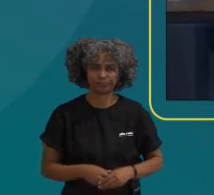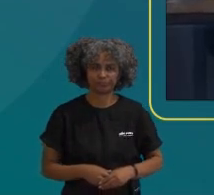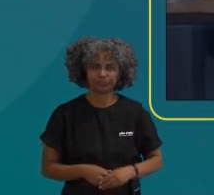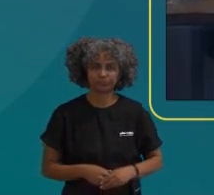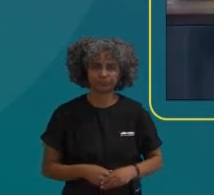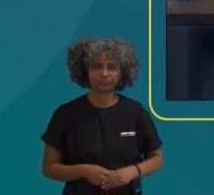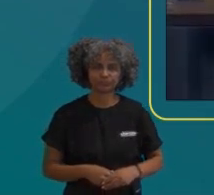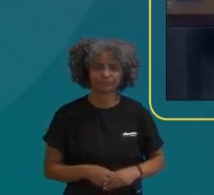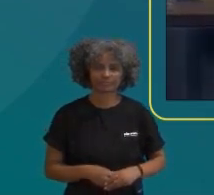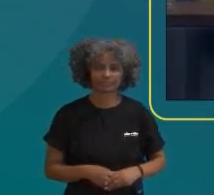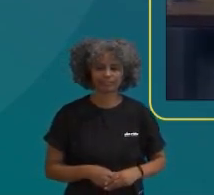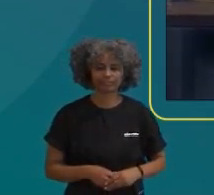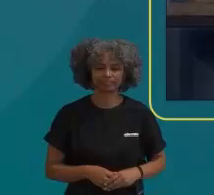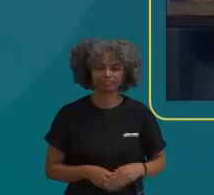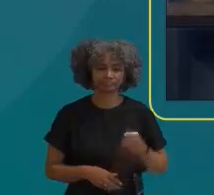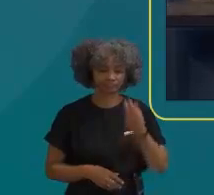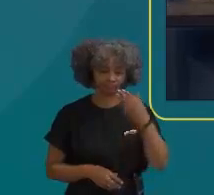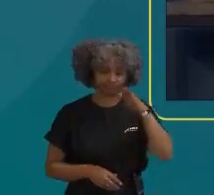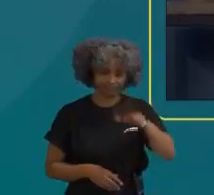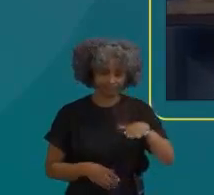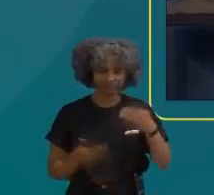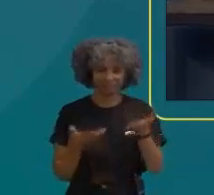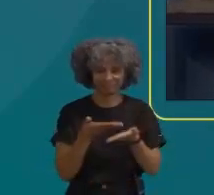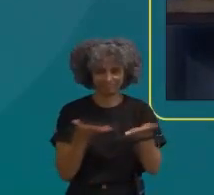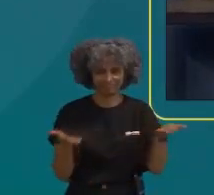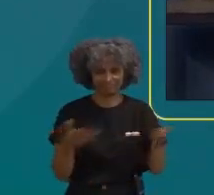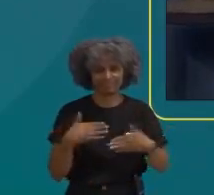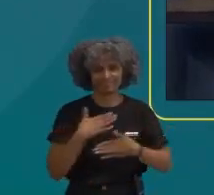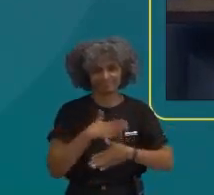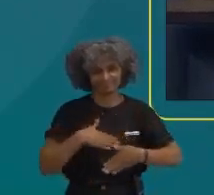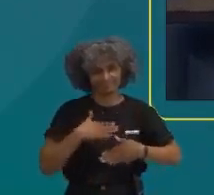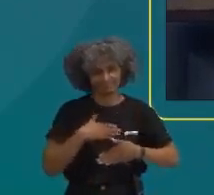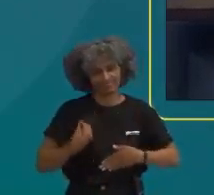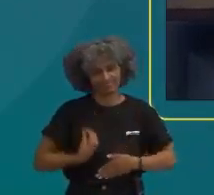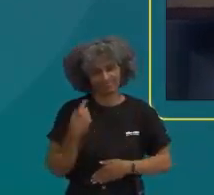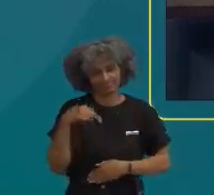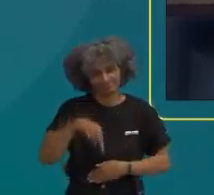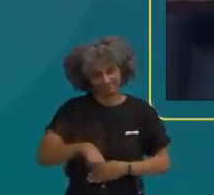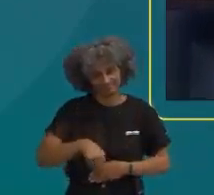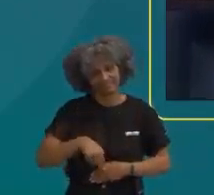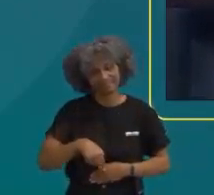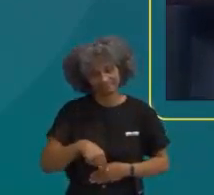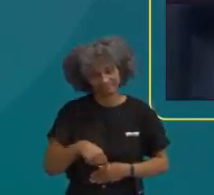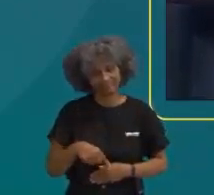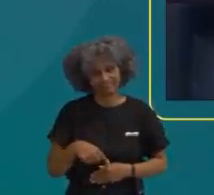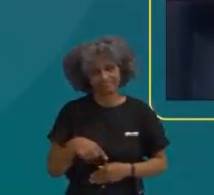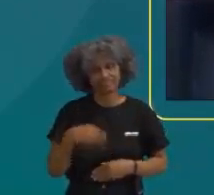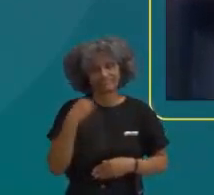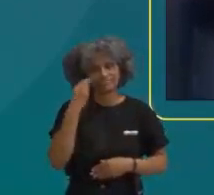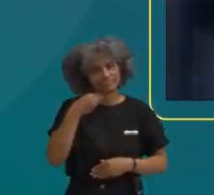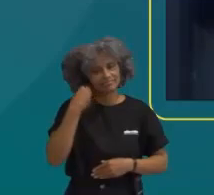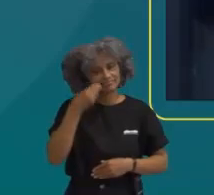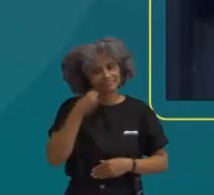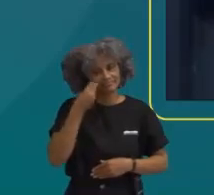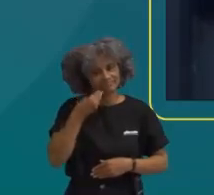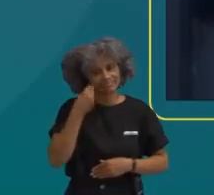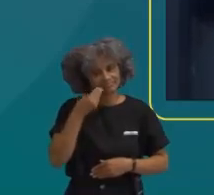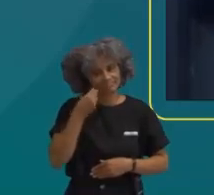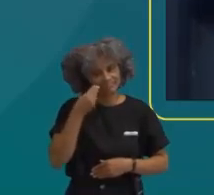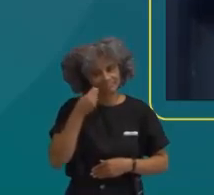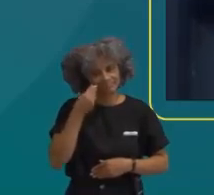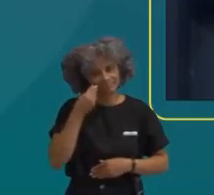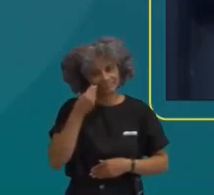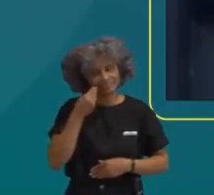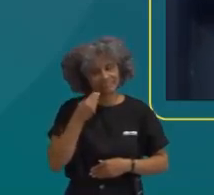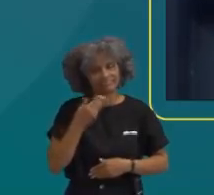Good afternoon to everyone. A pleasure to be here to share the experience of a small community in the Pacific